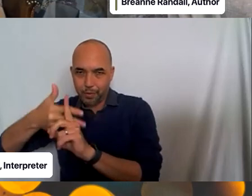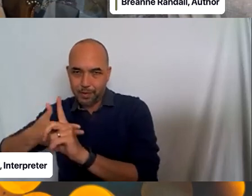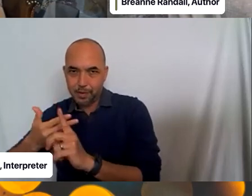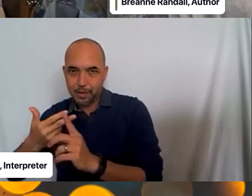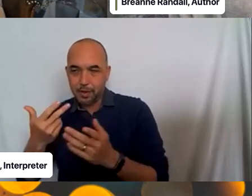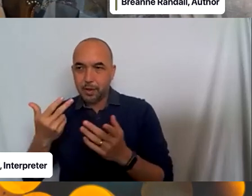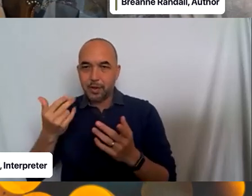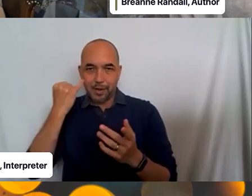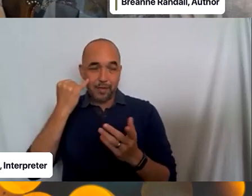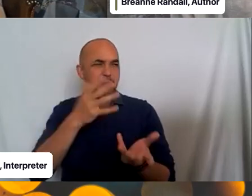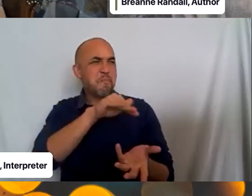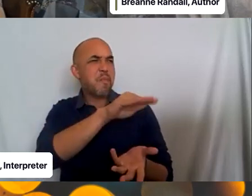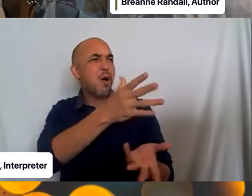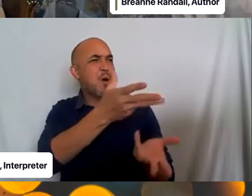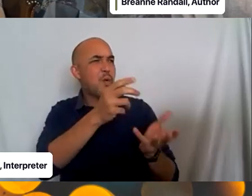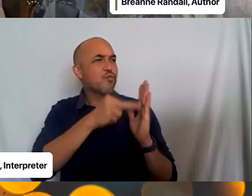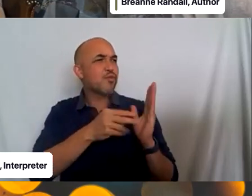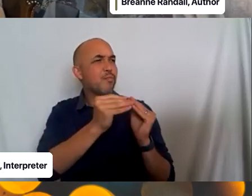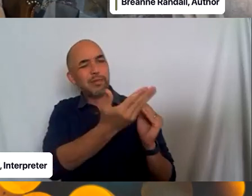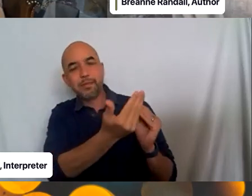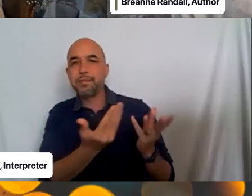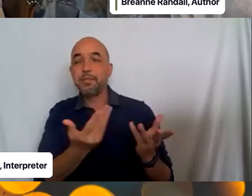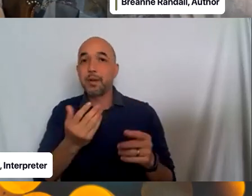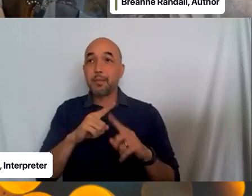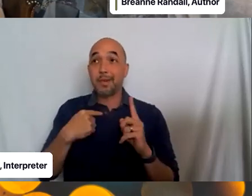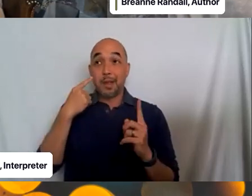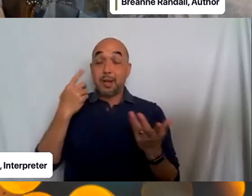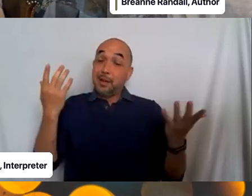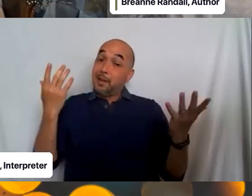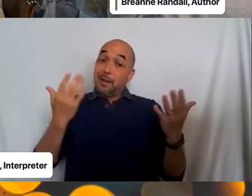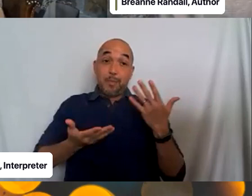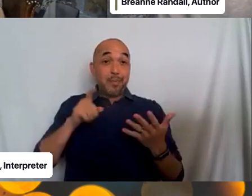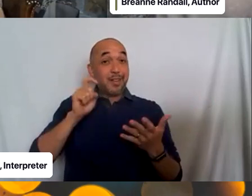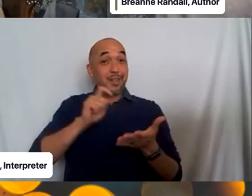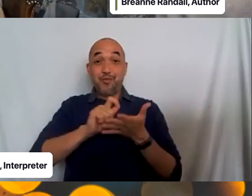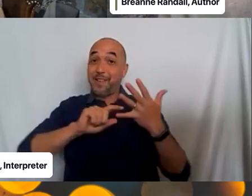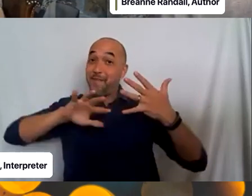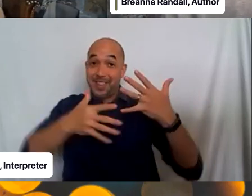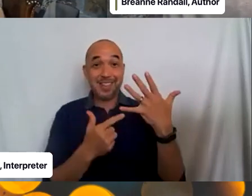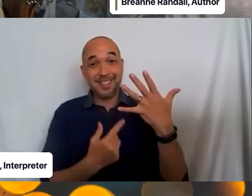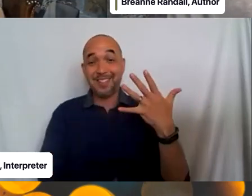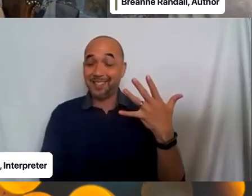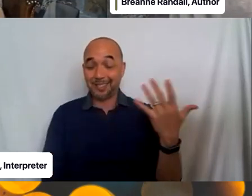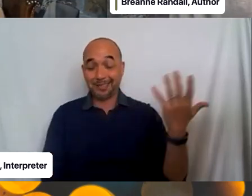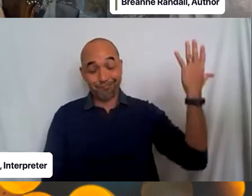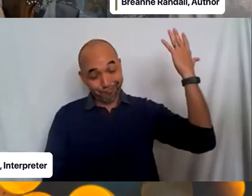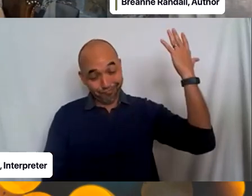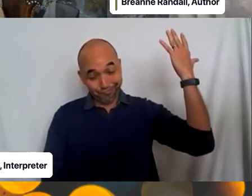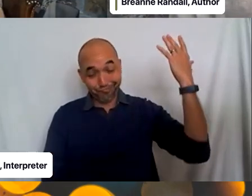I had kind of said to myself, okay, well, I guess maybe I just need to write another book. I guess it's time. And